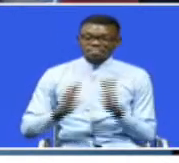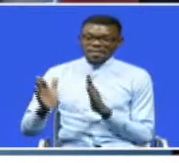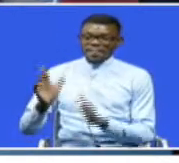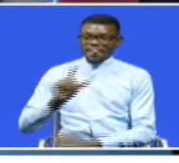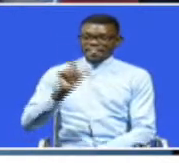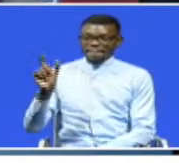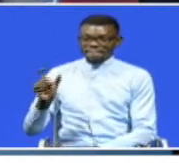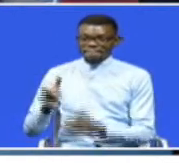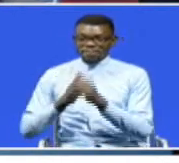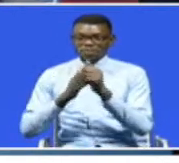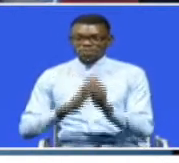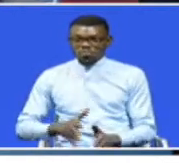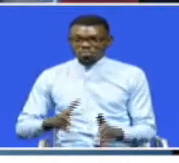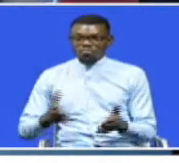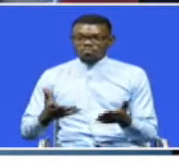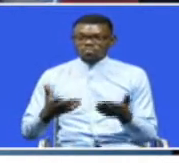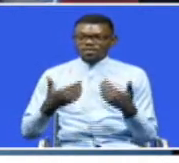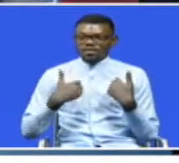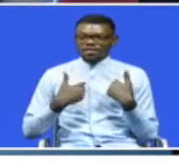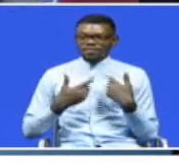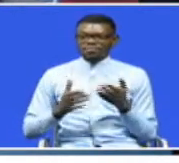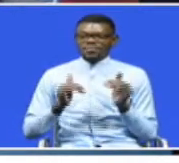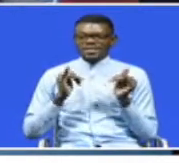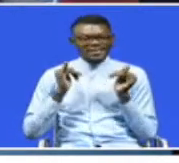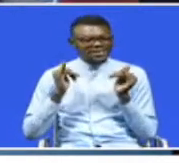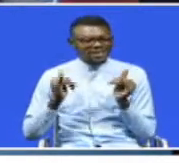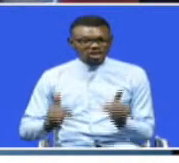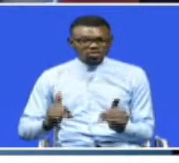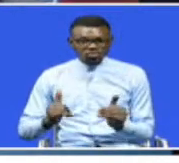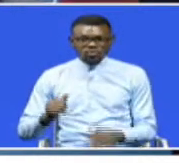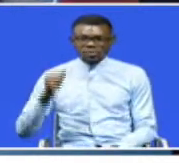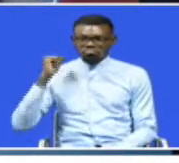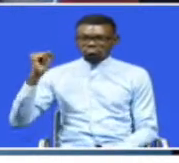leaders to unveil a new regional political outfit. Is the